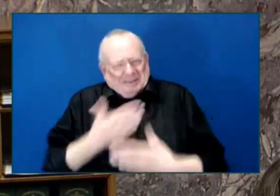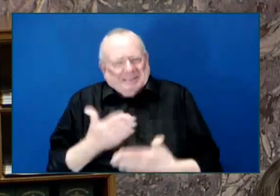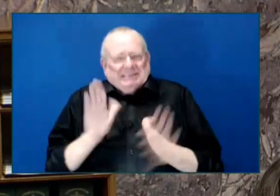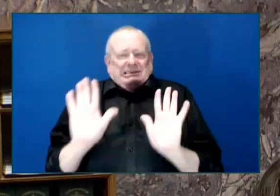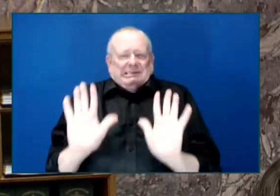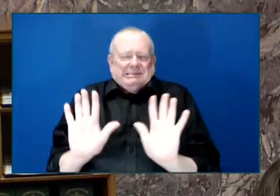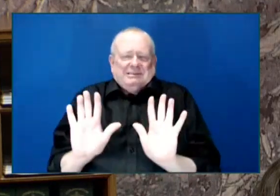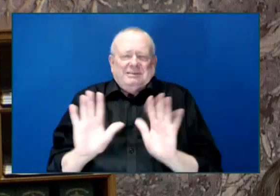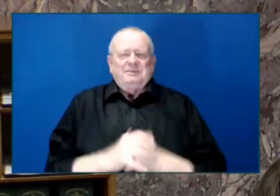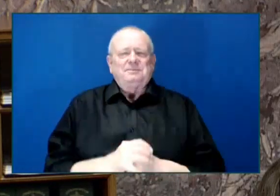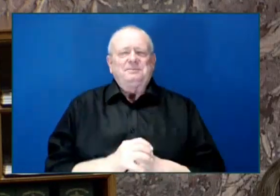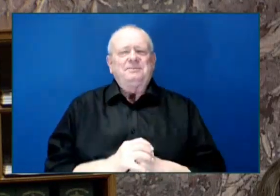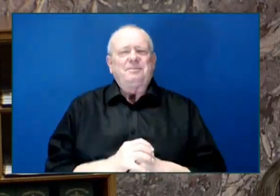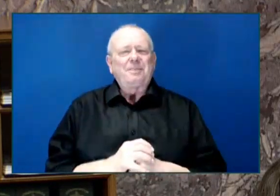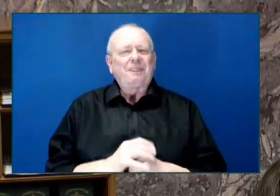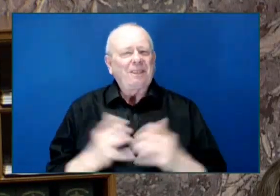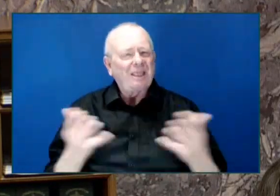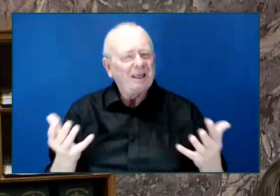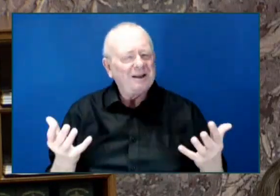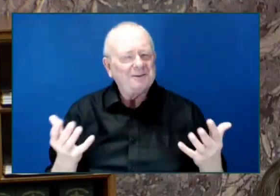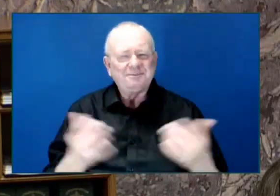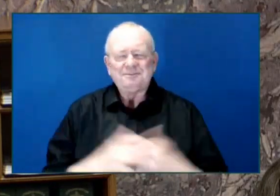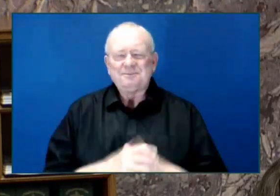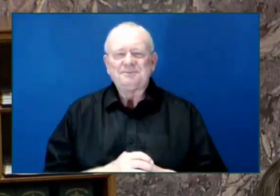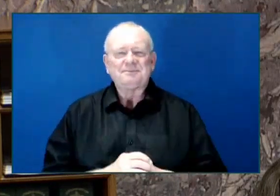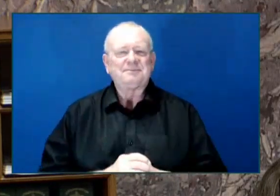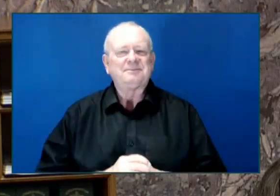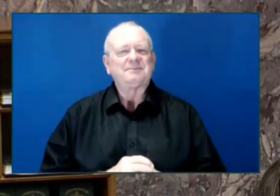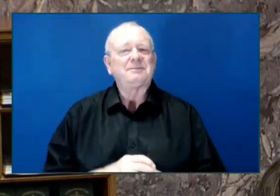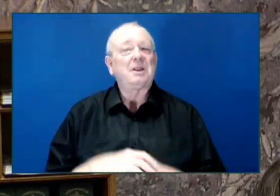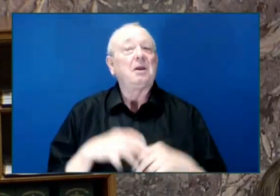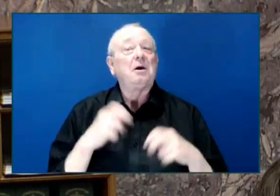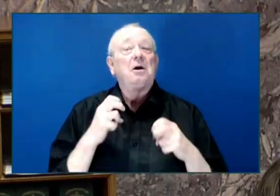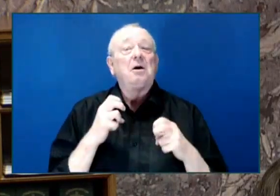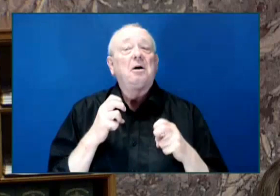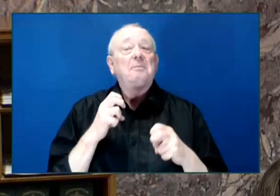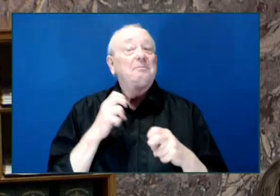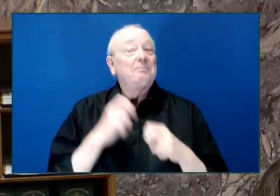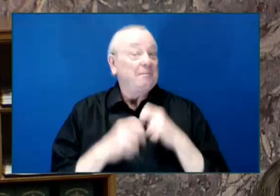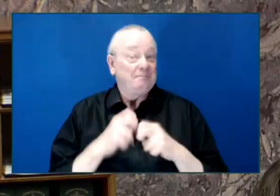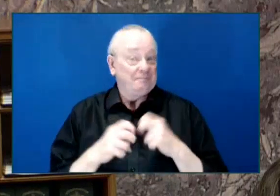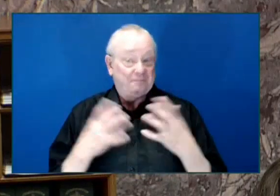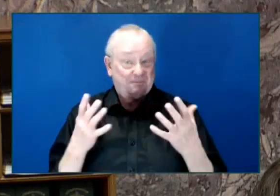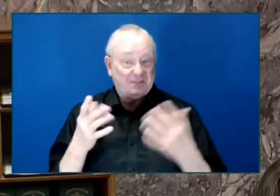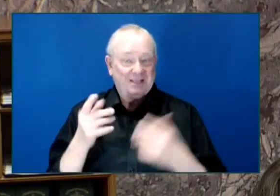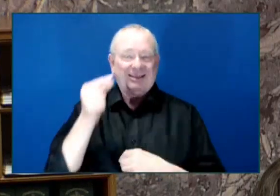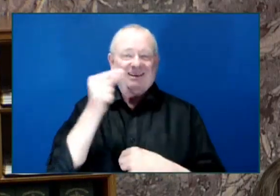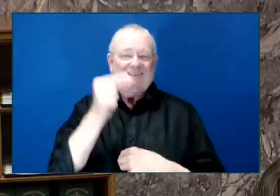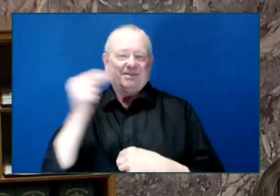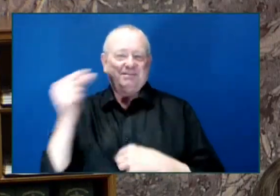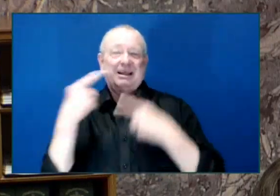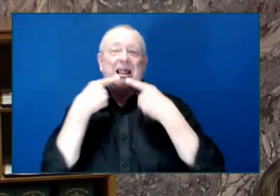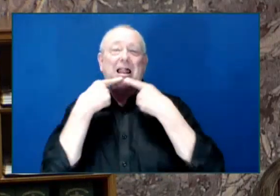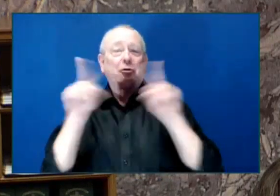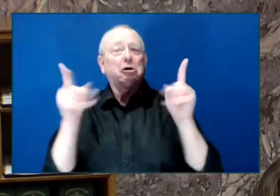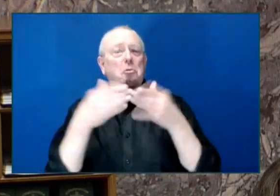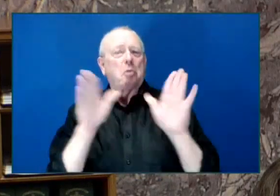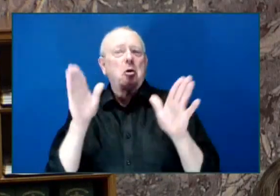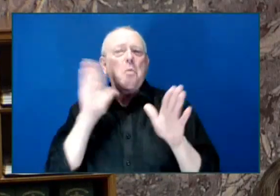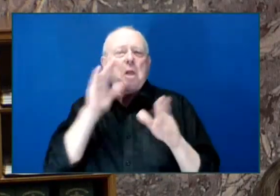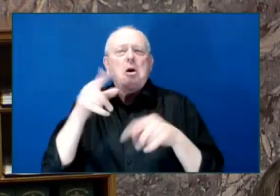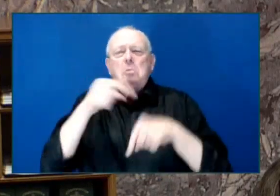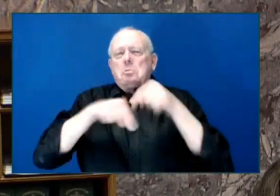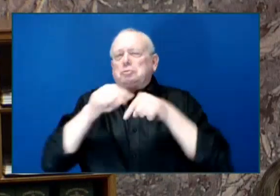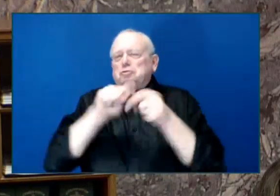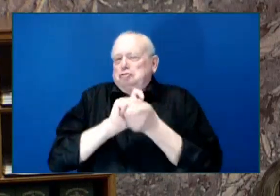the problem we have here is we had the government saying that publicly they would reverse their policy, and then privately we're